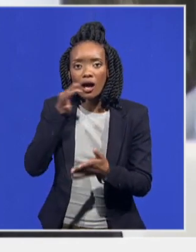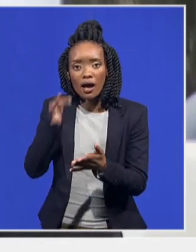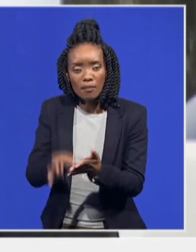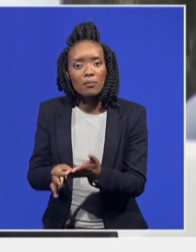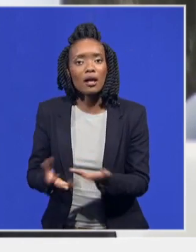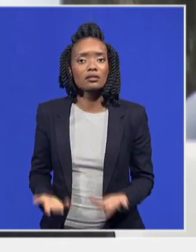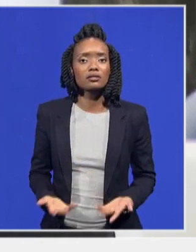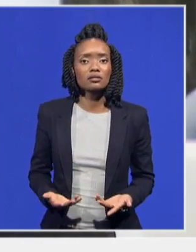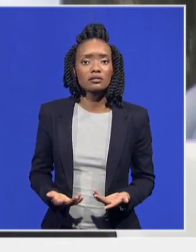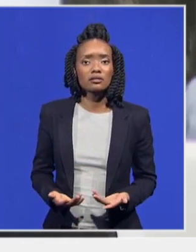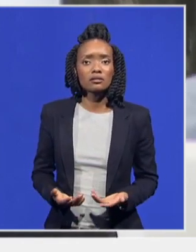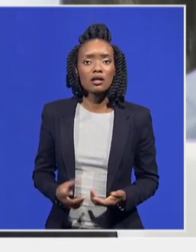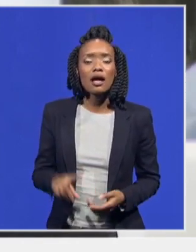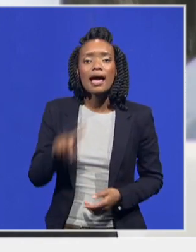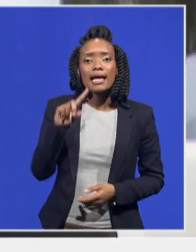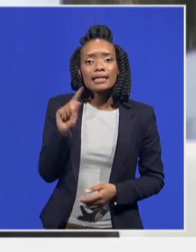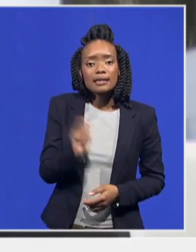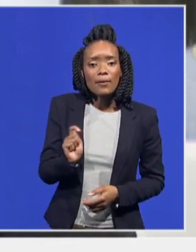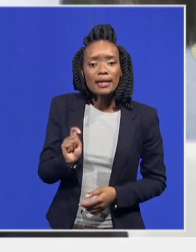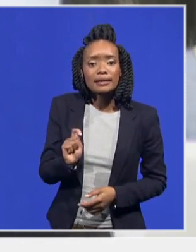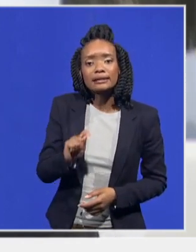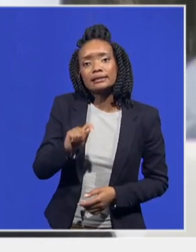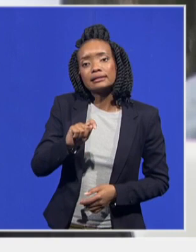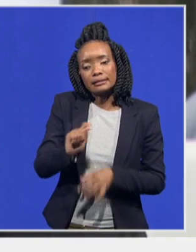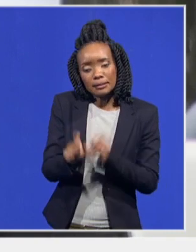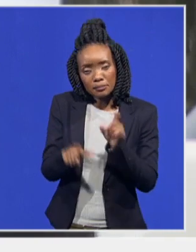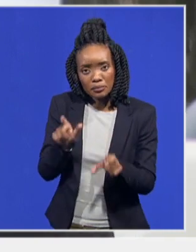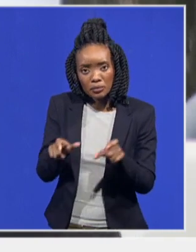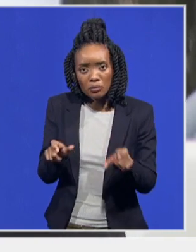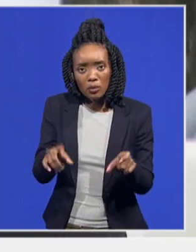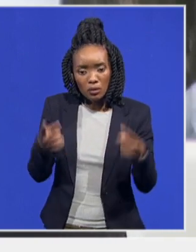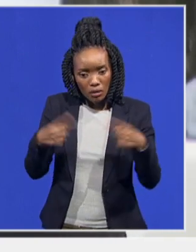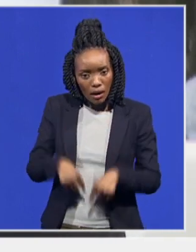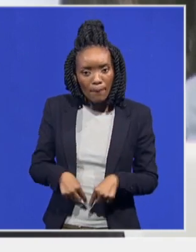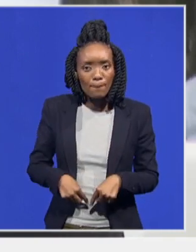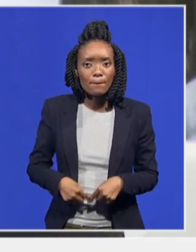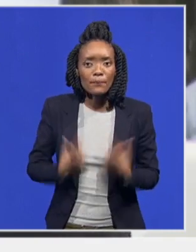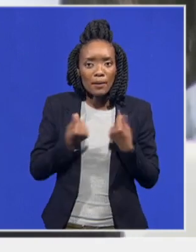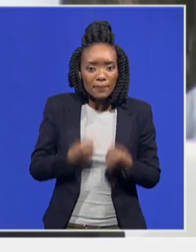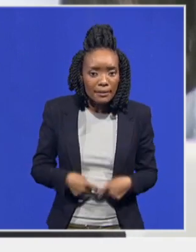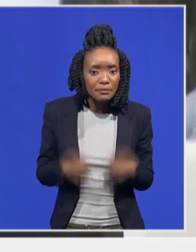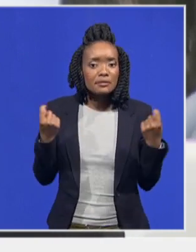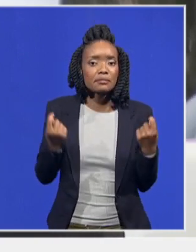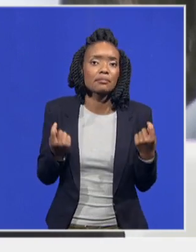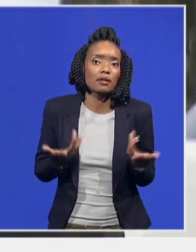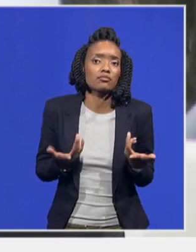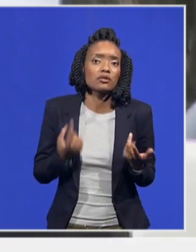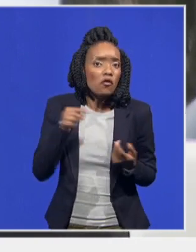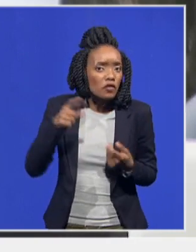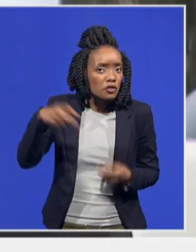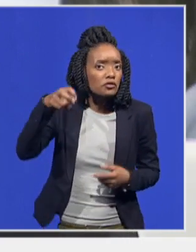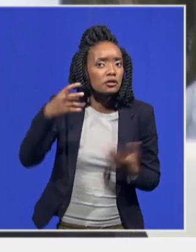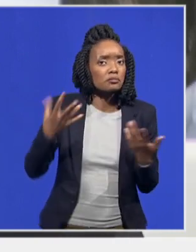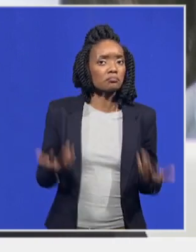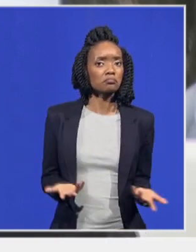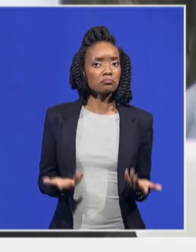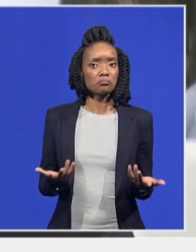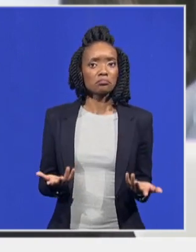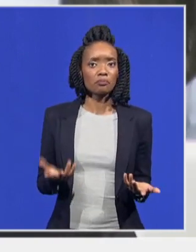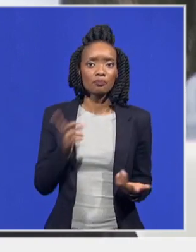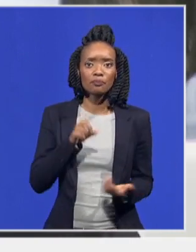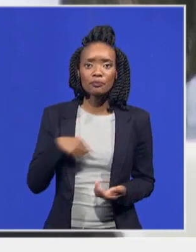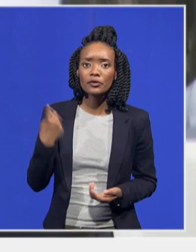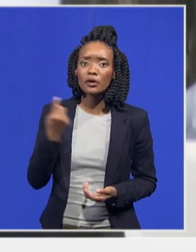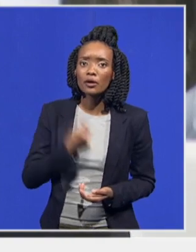Why Taiwanese people who come over here to spend money for tourism? We are so